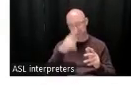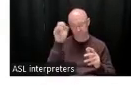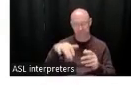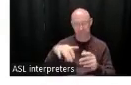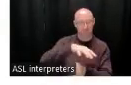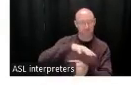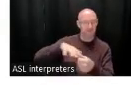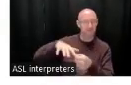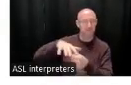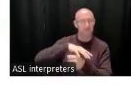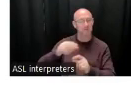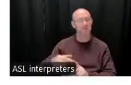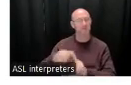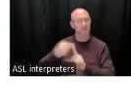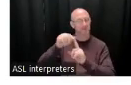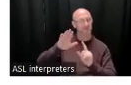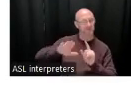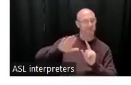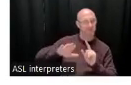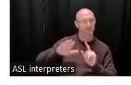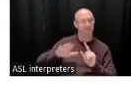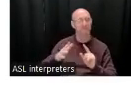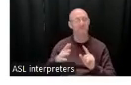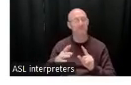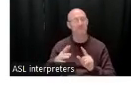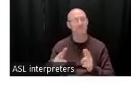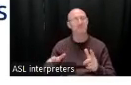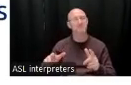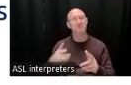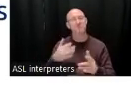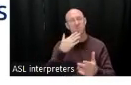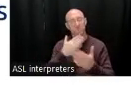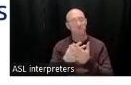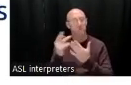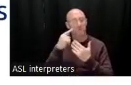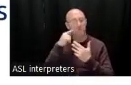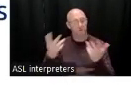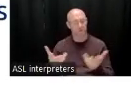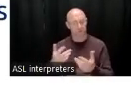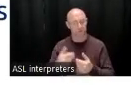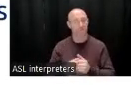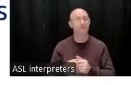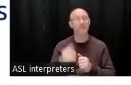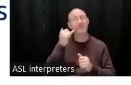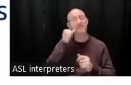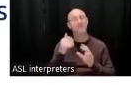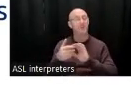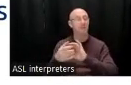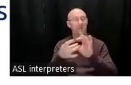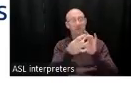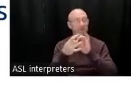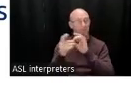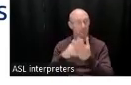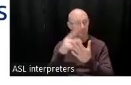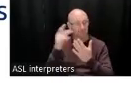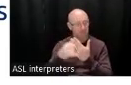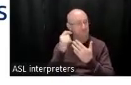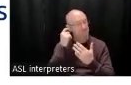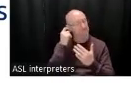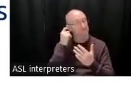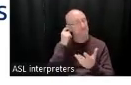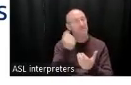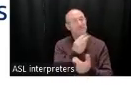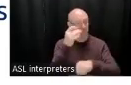that are unique and make it an especially compelling project. But if it's a collaborative project where there may be multiple